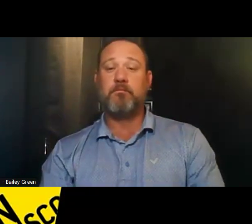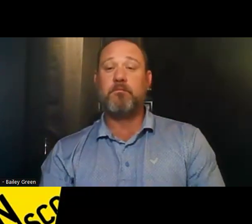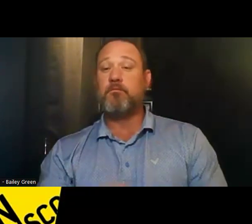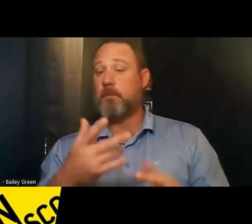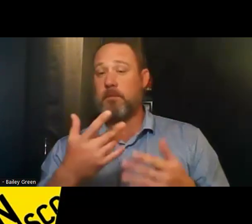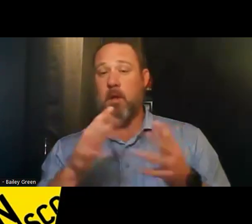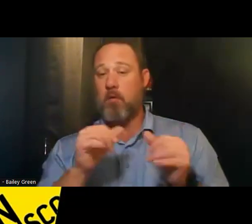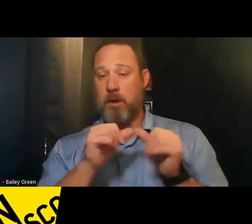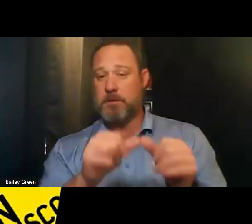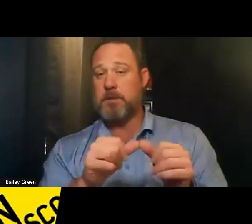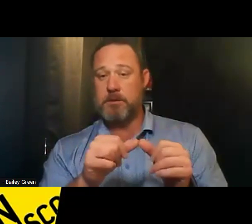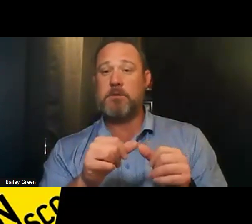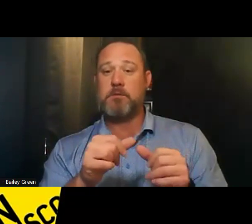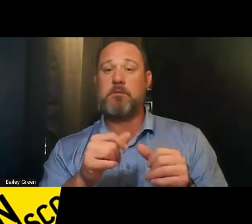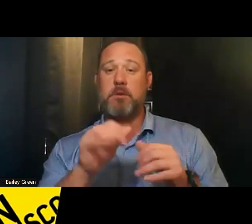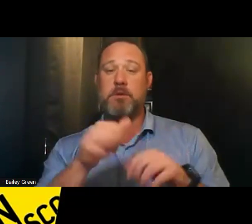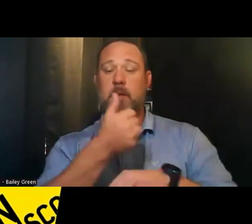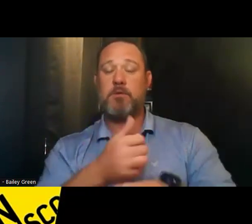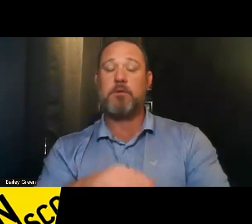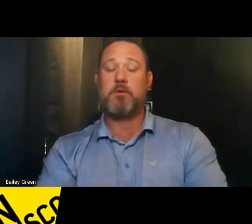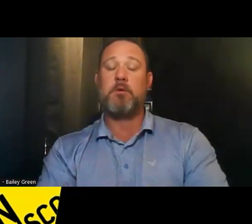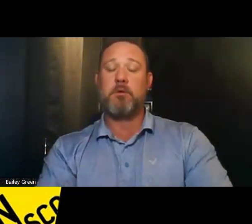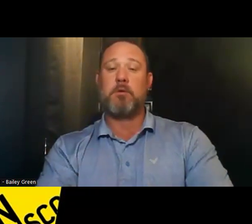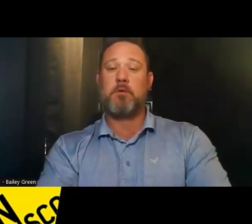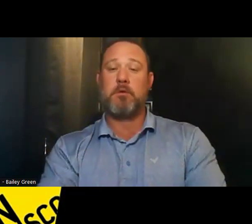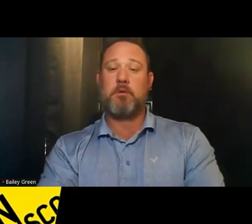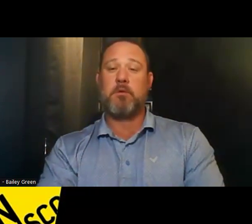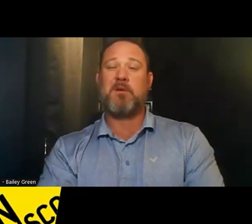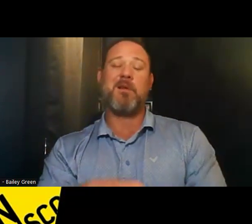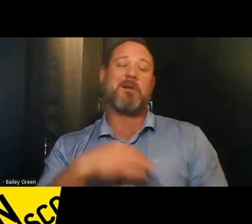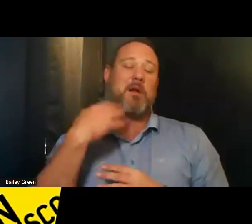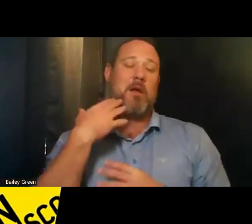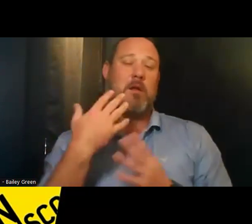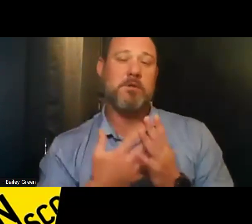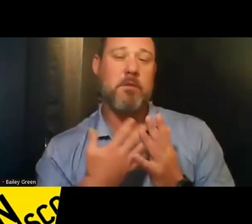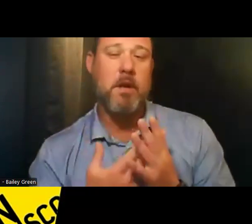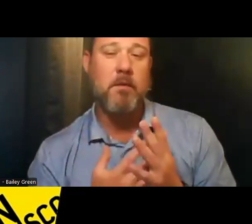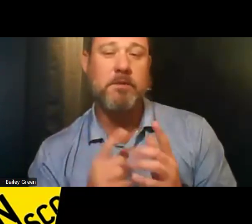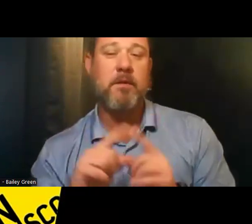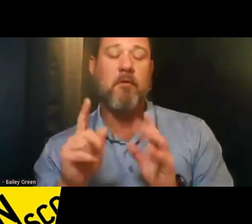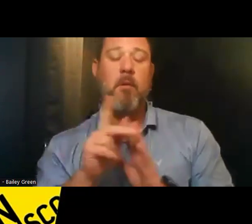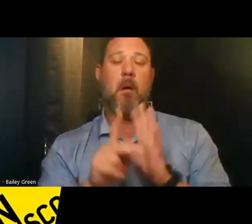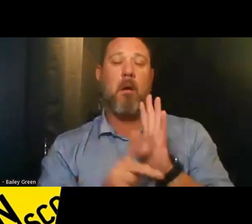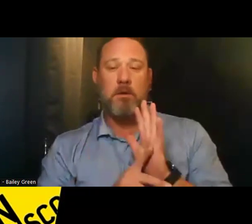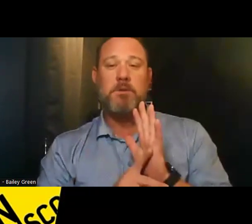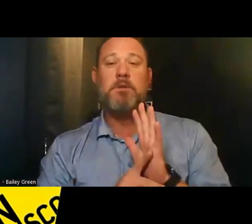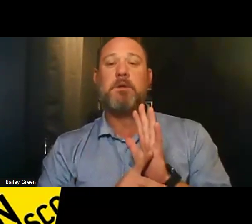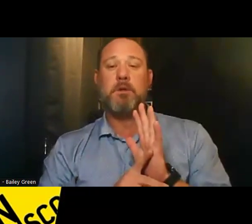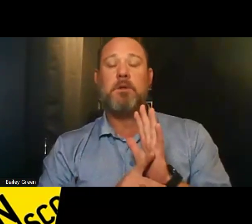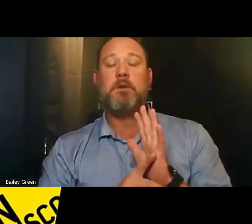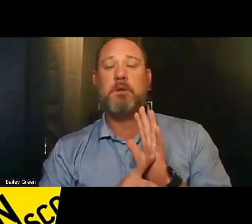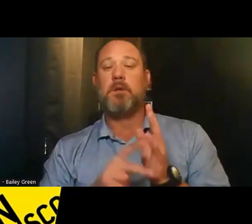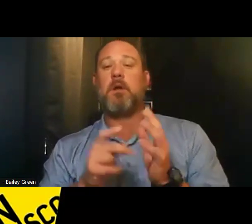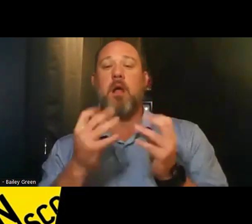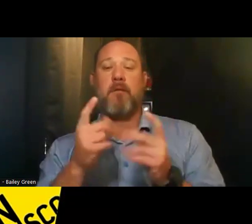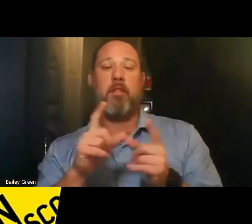there's precedence for it. Because I also know that sometimes when it comes to different policy and stuff like that, a lot of